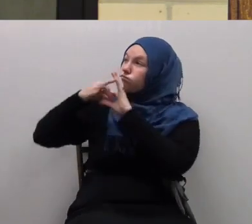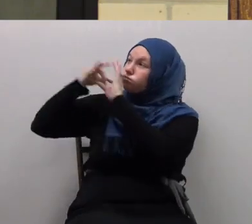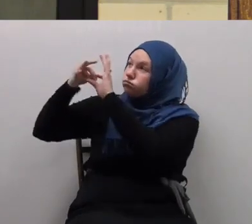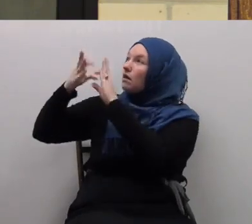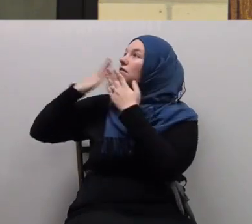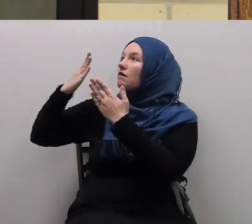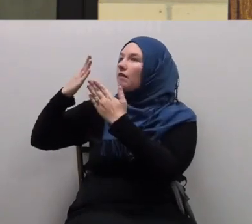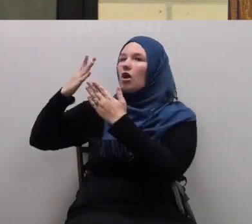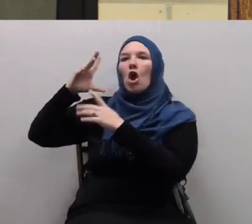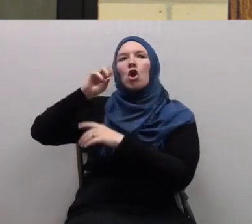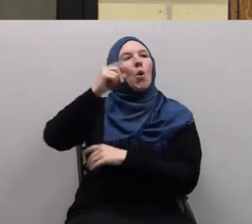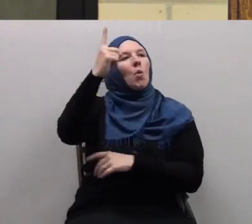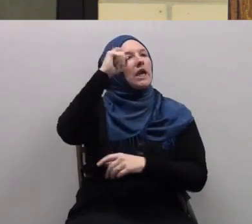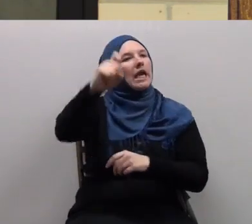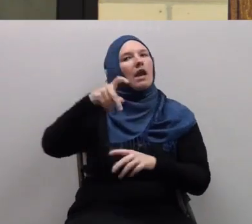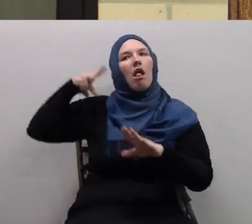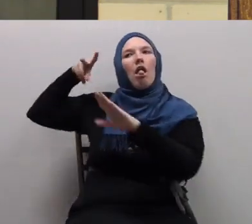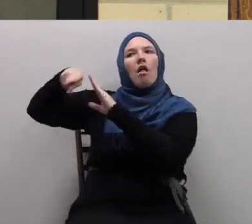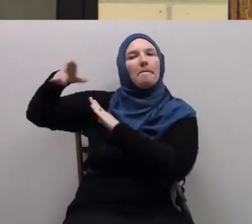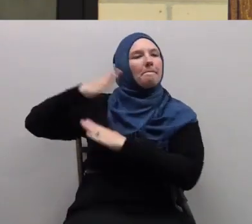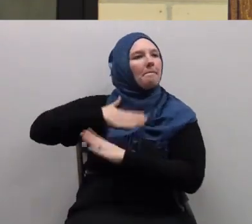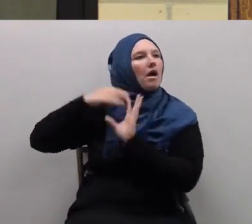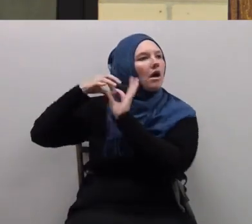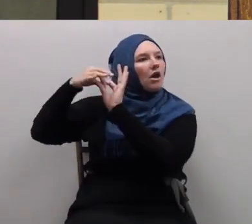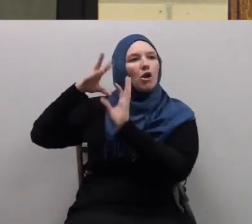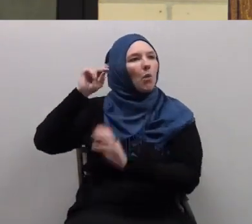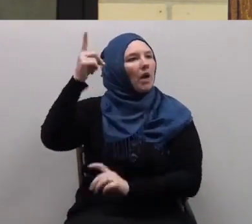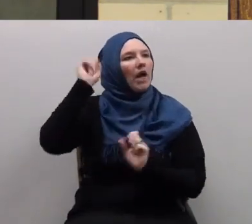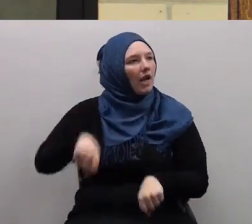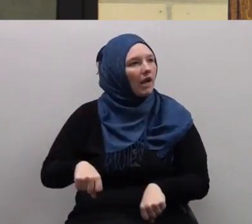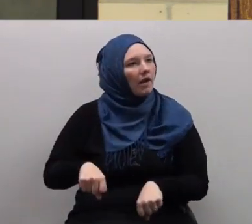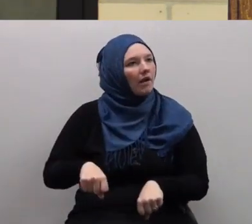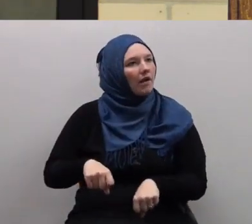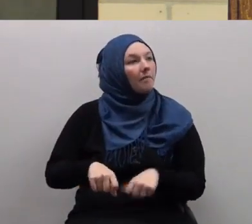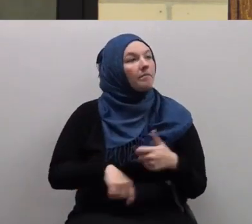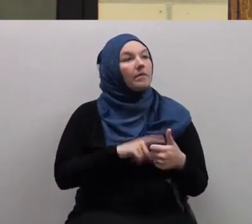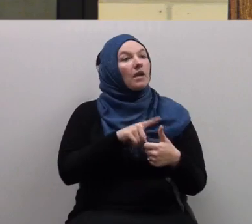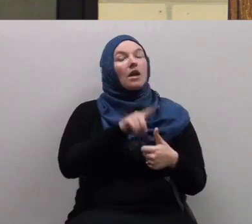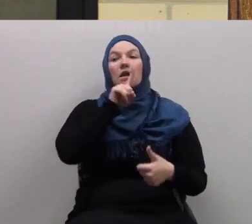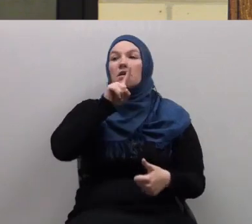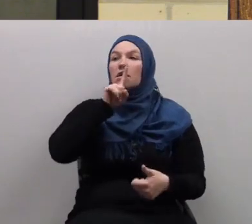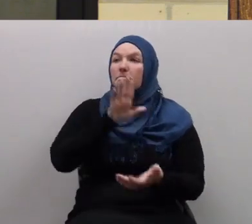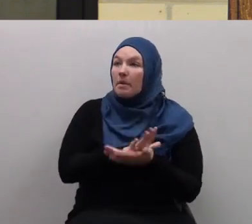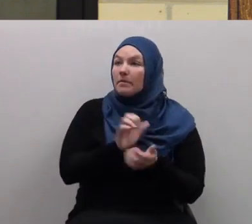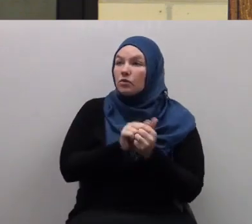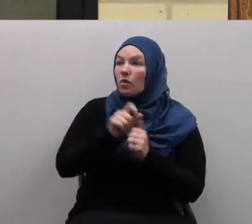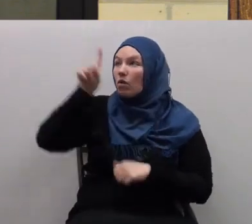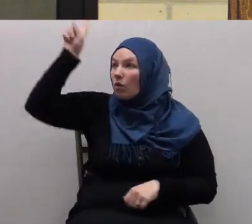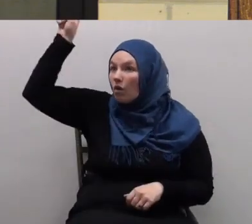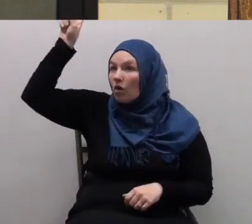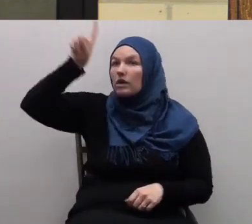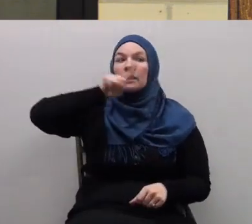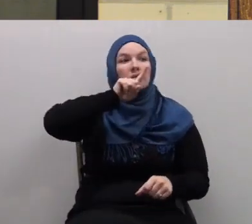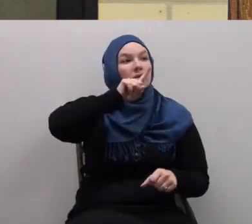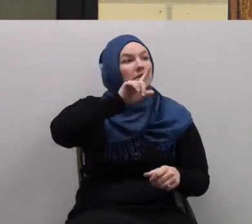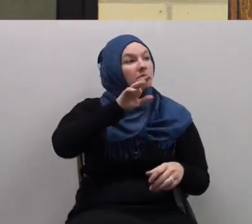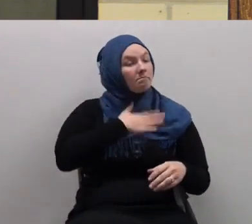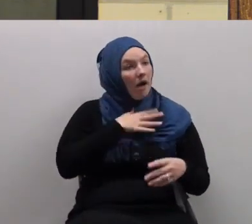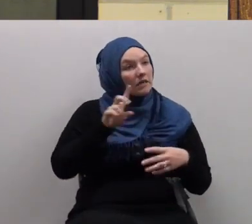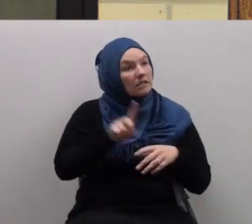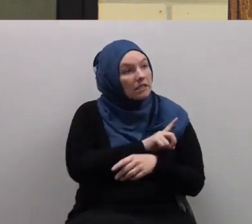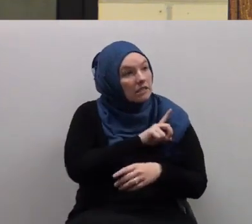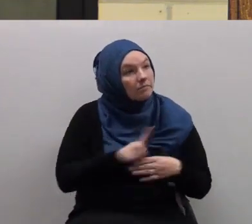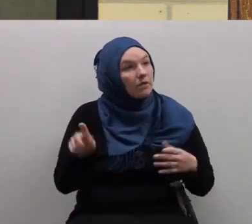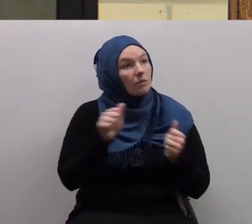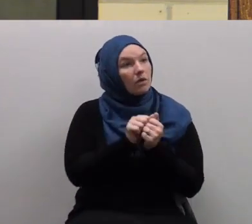constantly stable based on three factors: your commitment to this relationship, your discipline in the